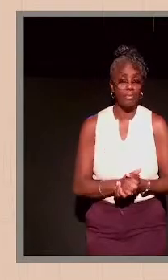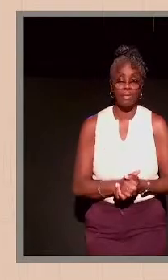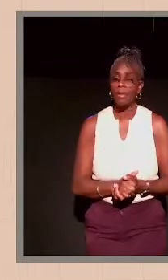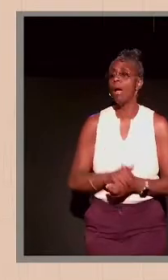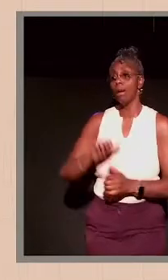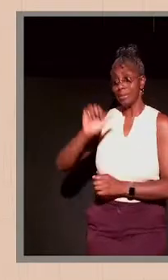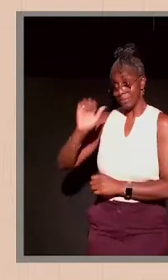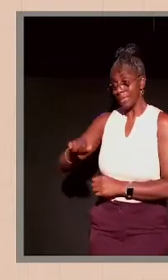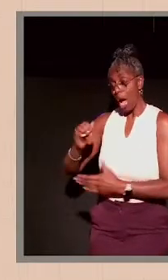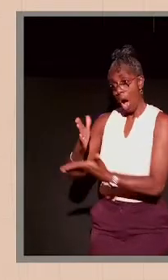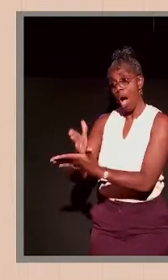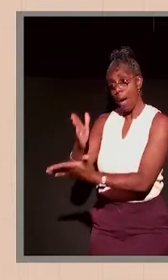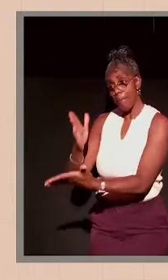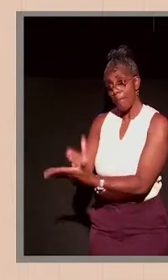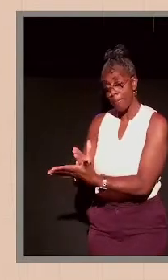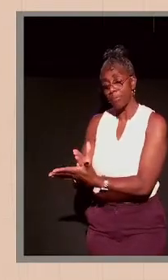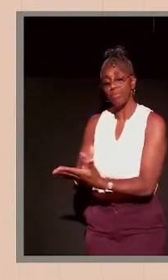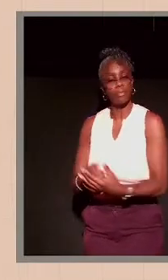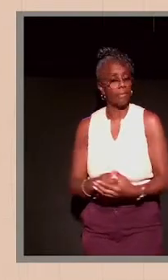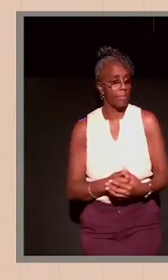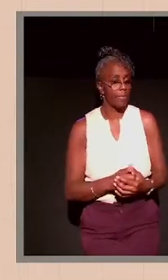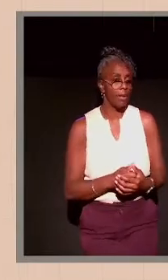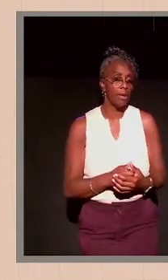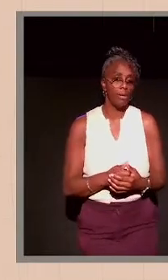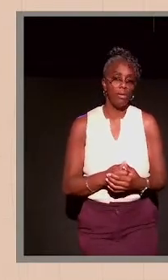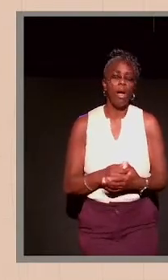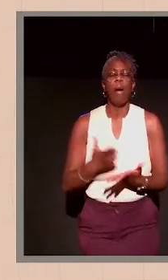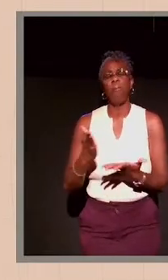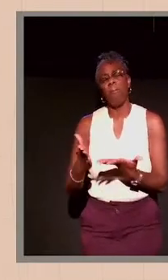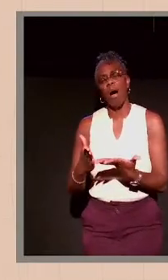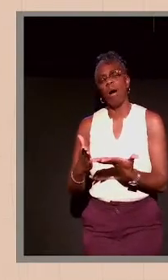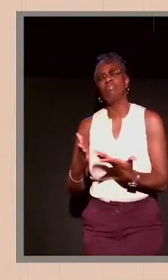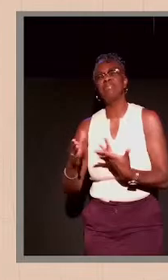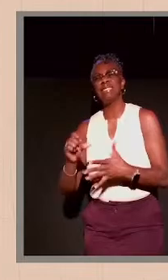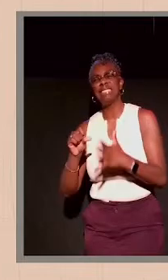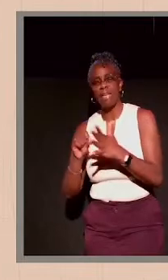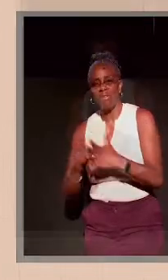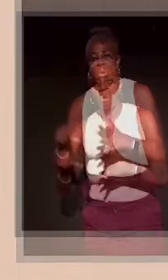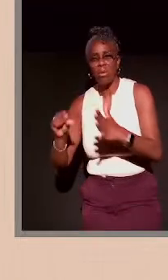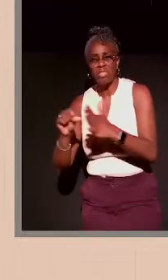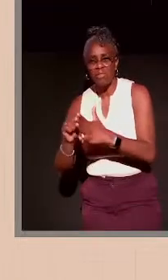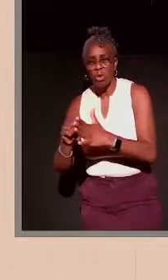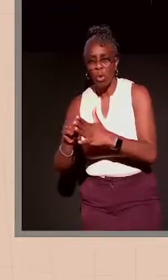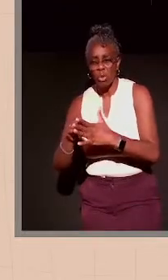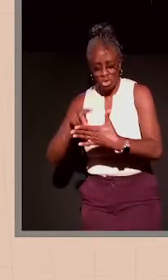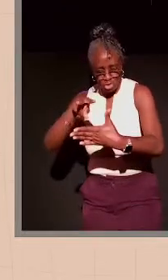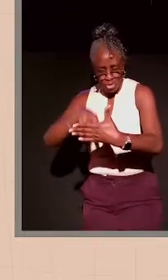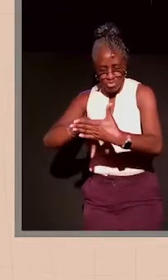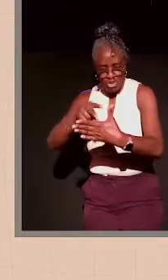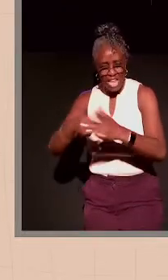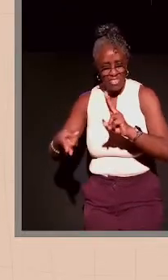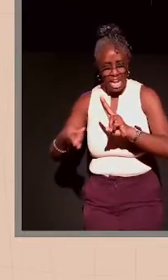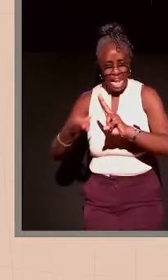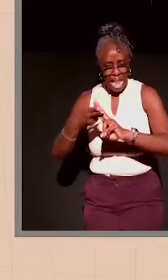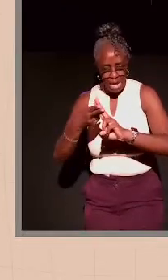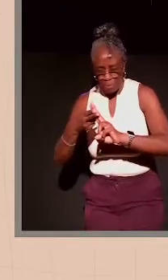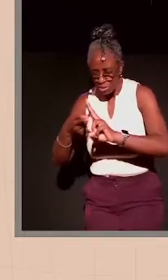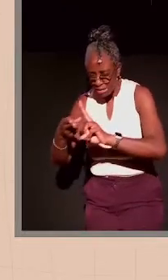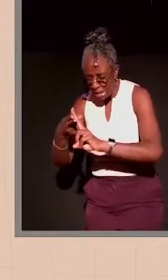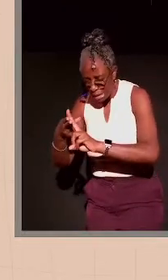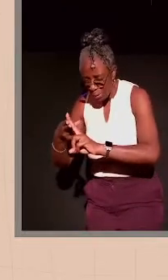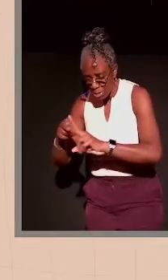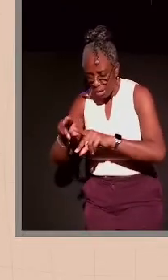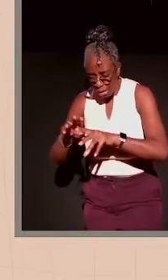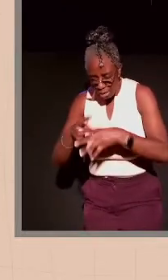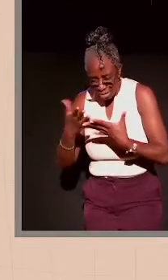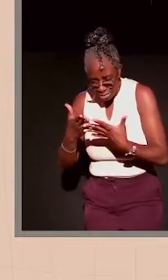would say yes. It's become more difficult. It's become harder to read the labels on the objects. It's become